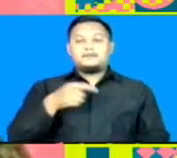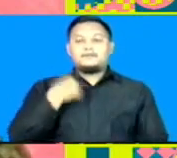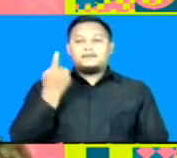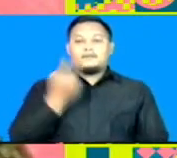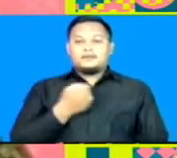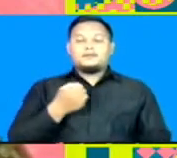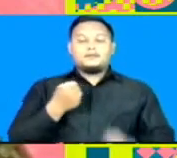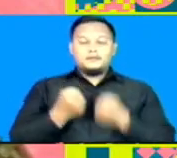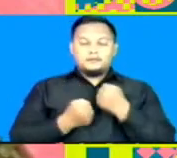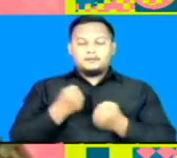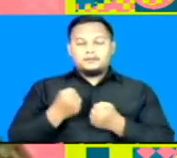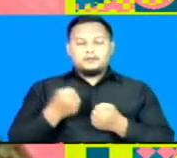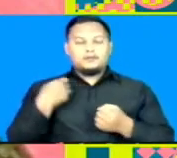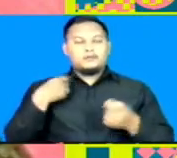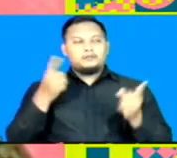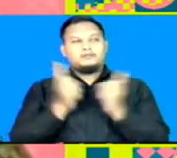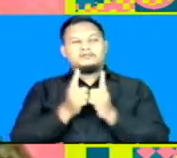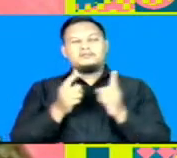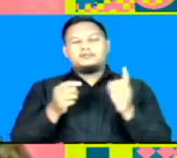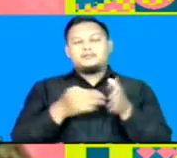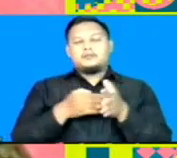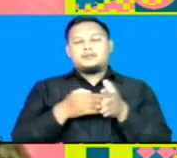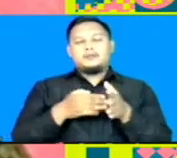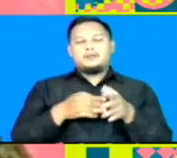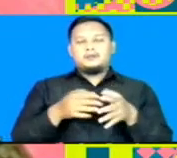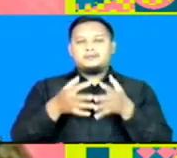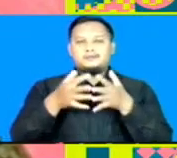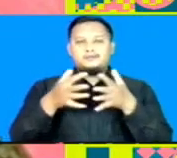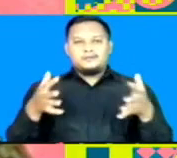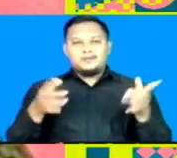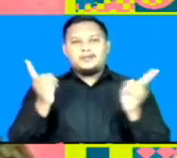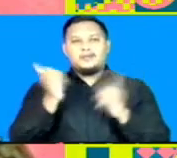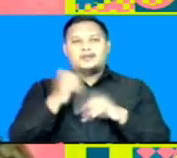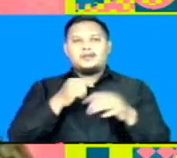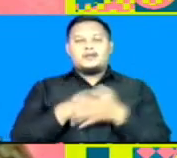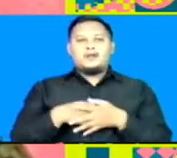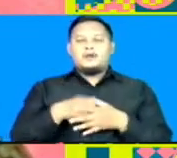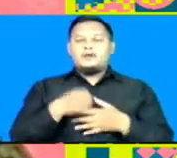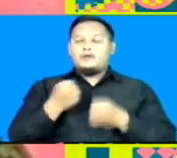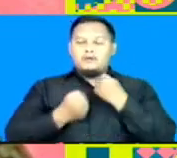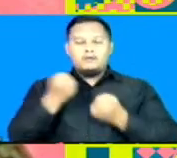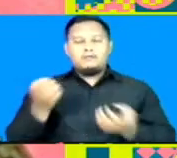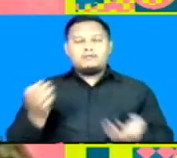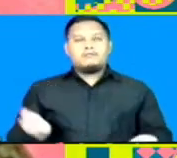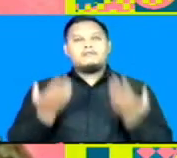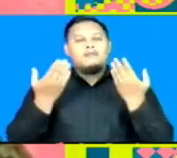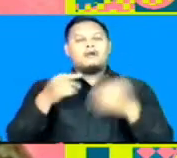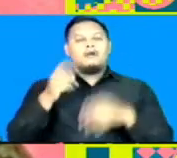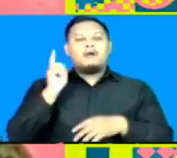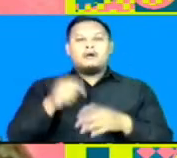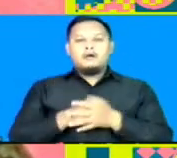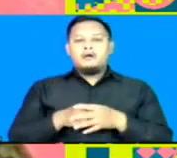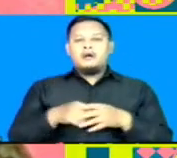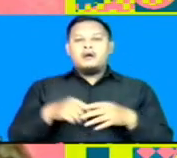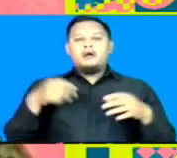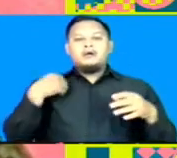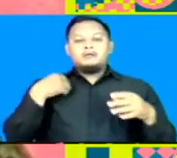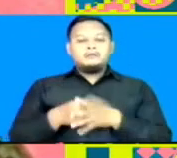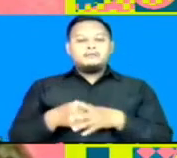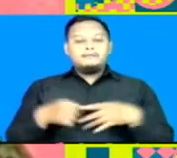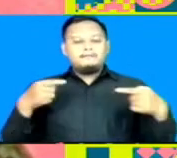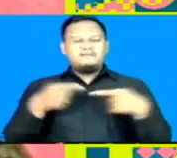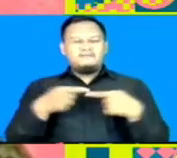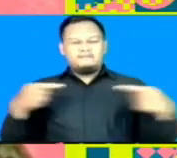process by mainstreaming the sustainability lens. In particular, within the G20 roadmap for